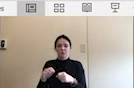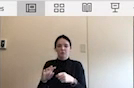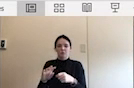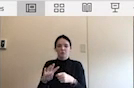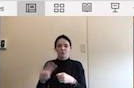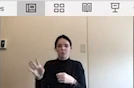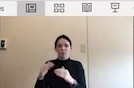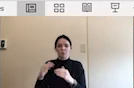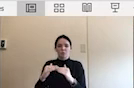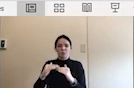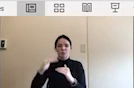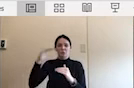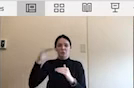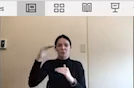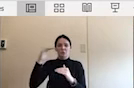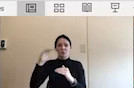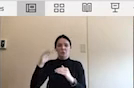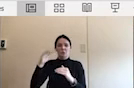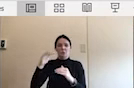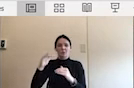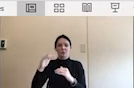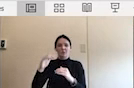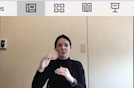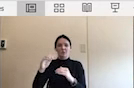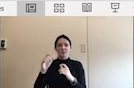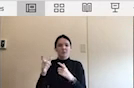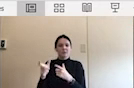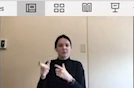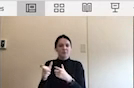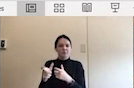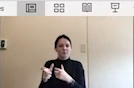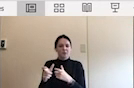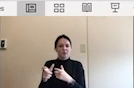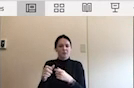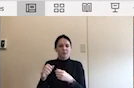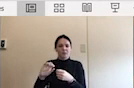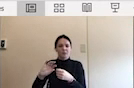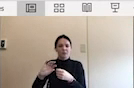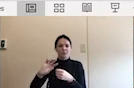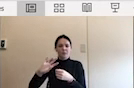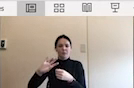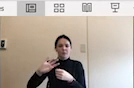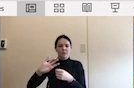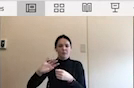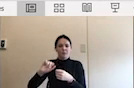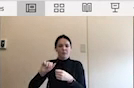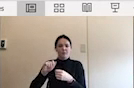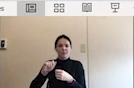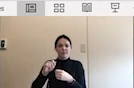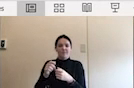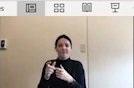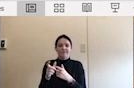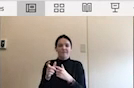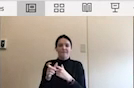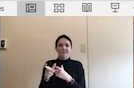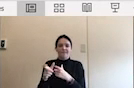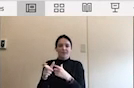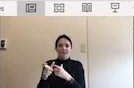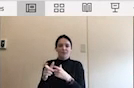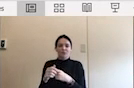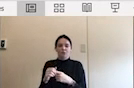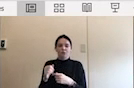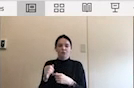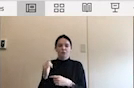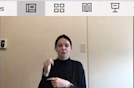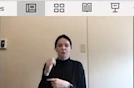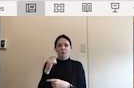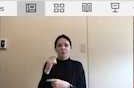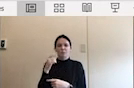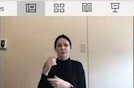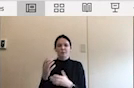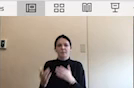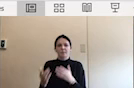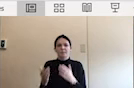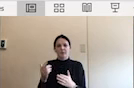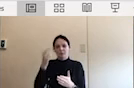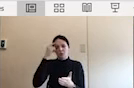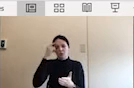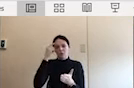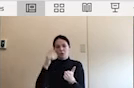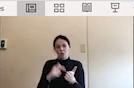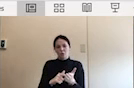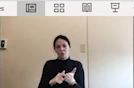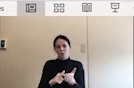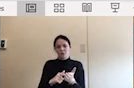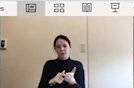When you place your thumb on top of the tube, right, you suddenly notice that the water shoots out farther. Its velocity